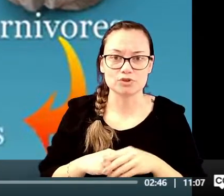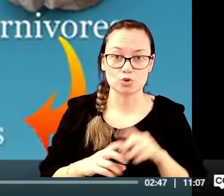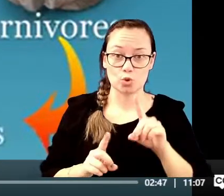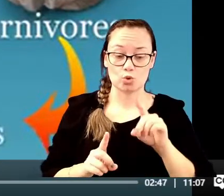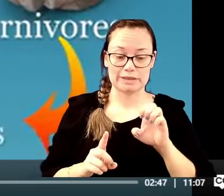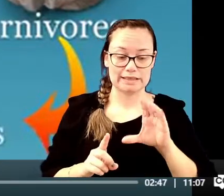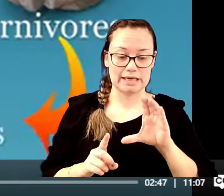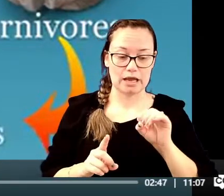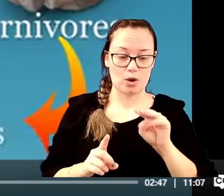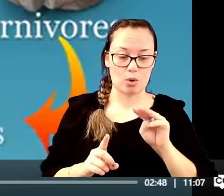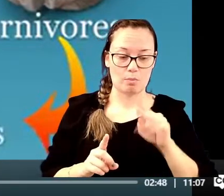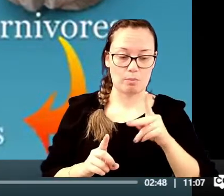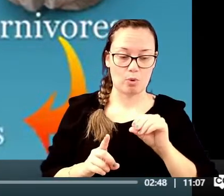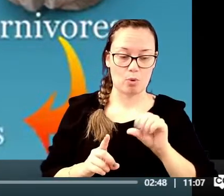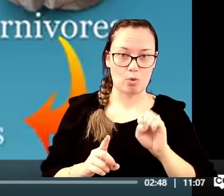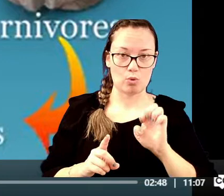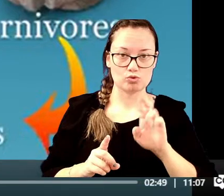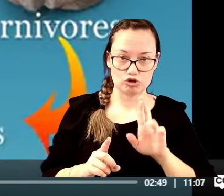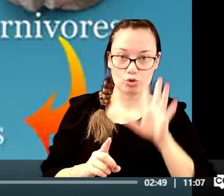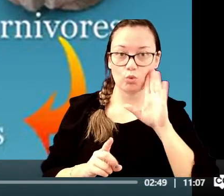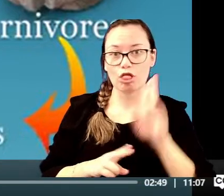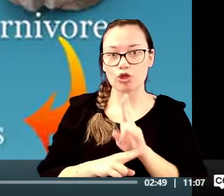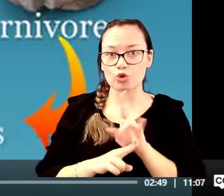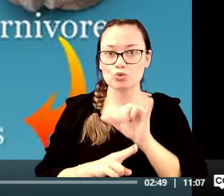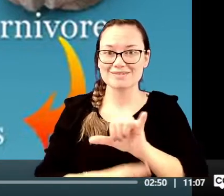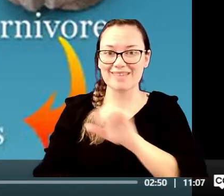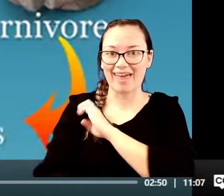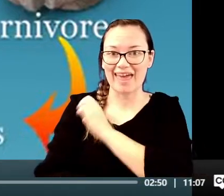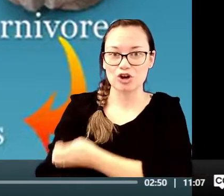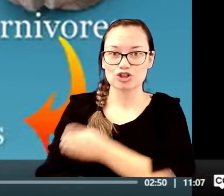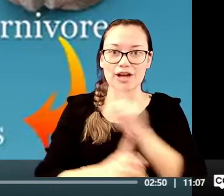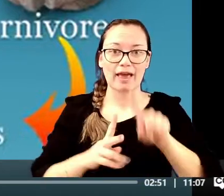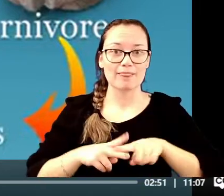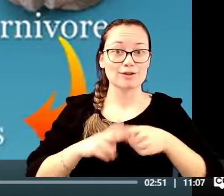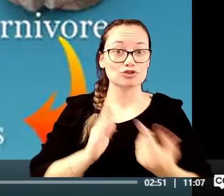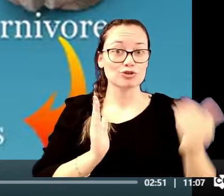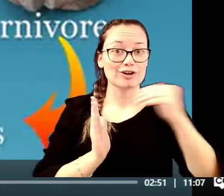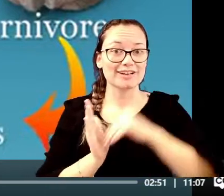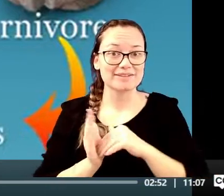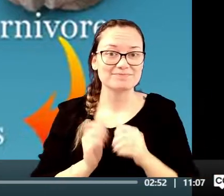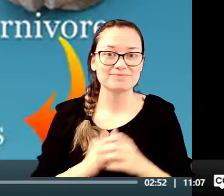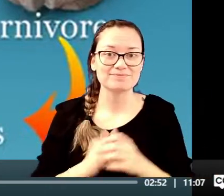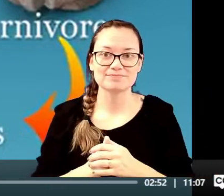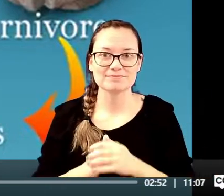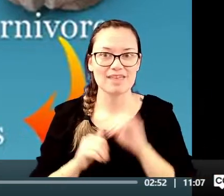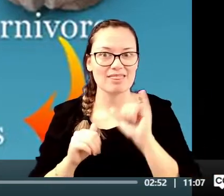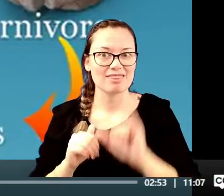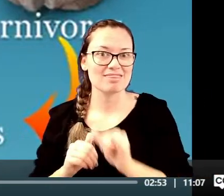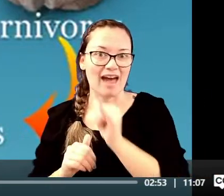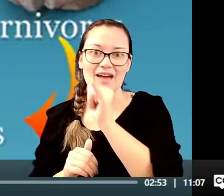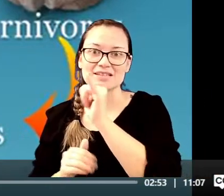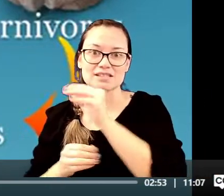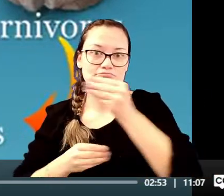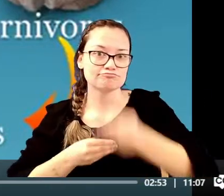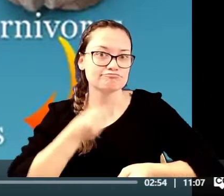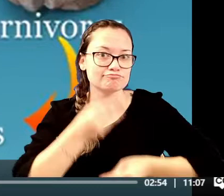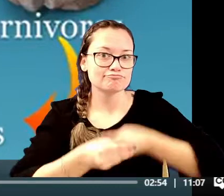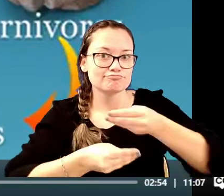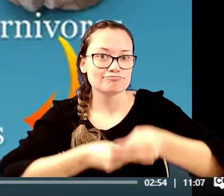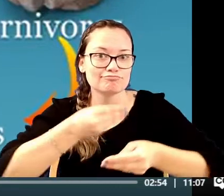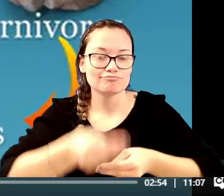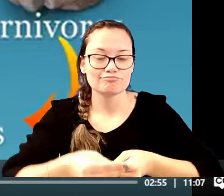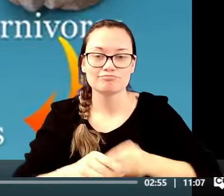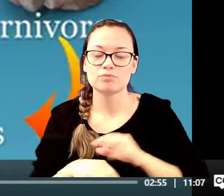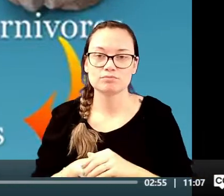energy out of it and then doing the thing that they do best, okay? So that's our flow. There's no arrow that loops back. We're not